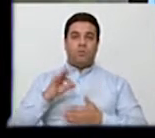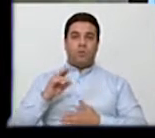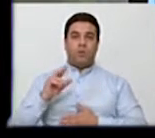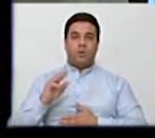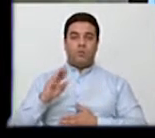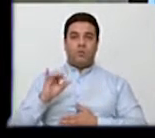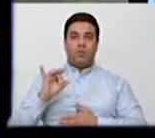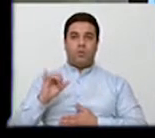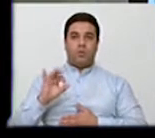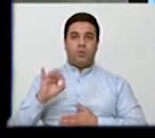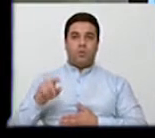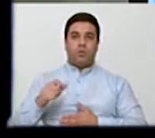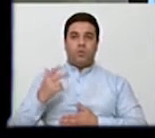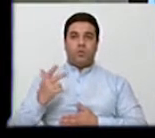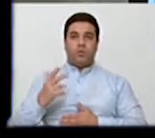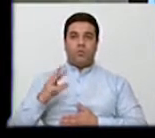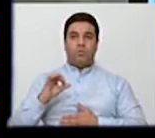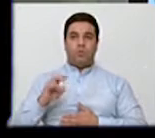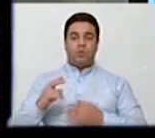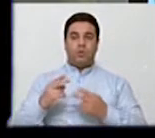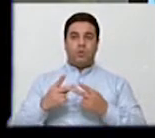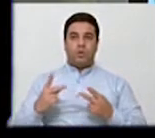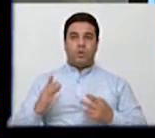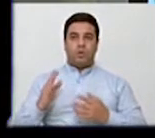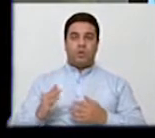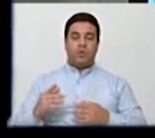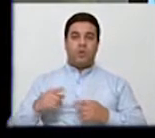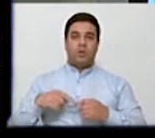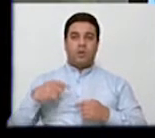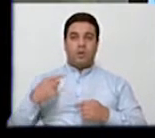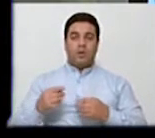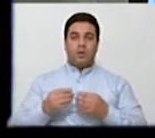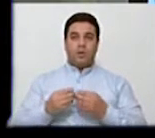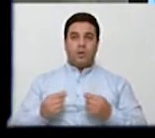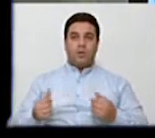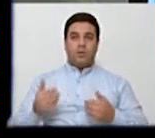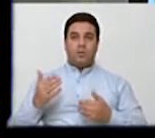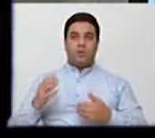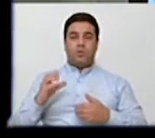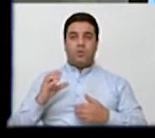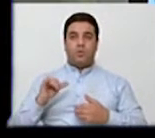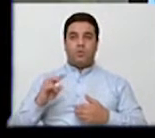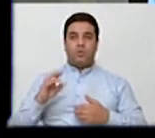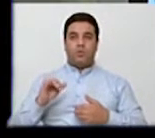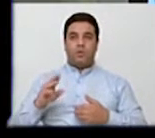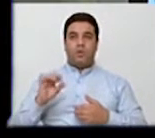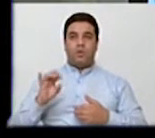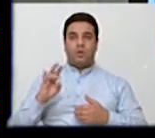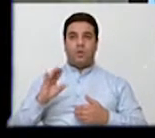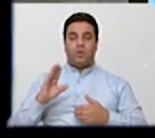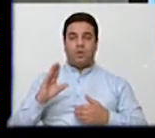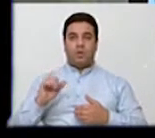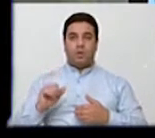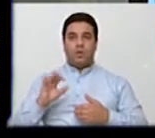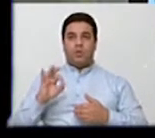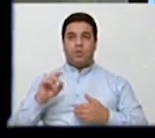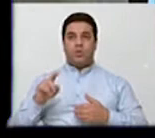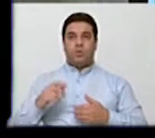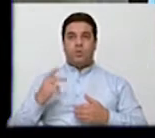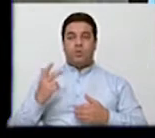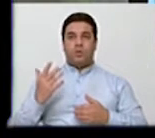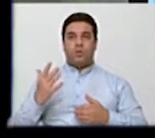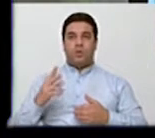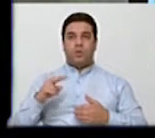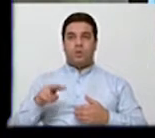esa 0.13 molni tashkil qiladi. Keyingi eritmada esa sulfat kislotaning keyingi eritmasida